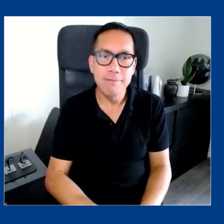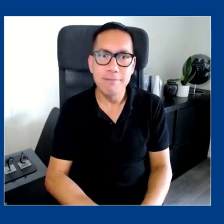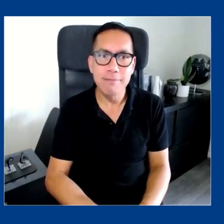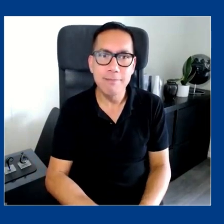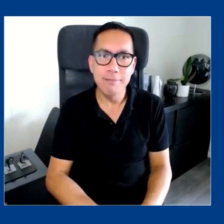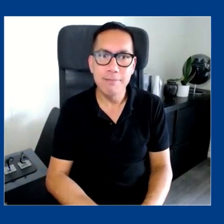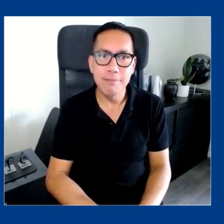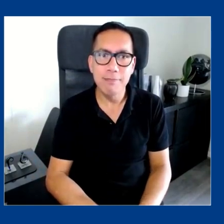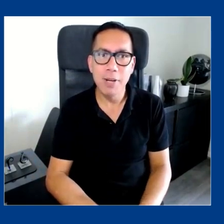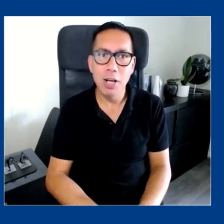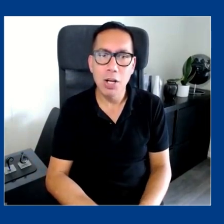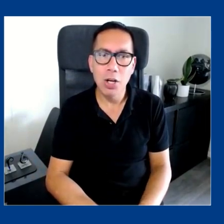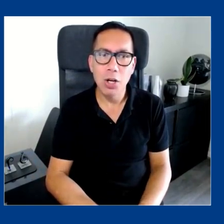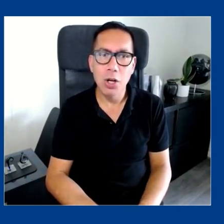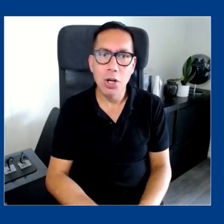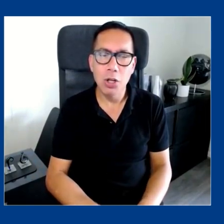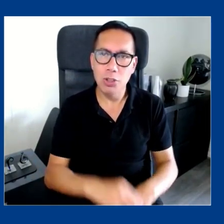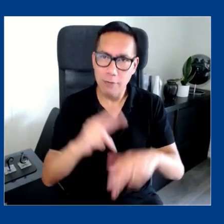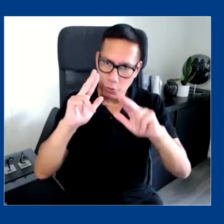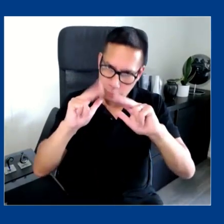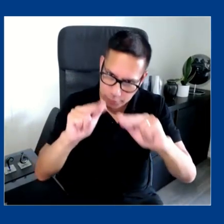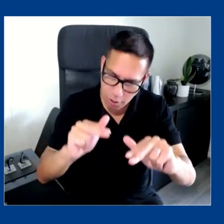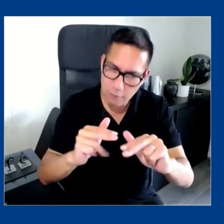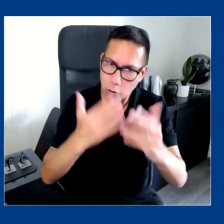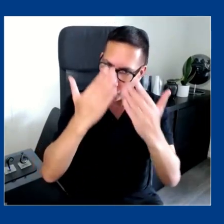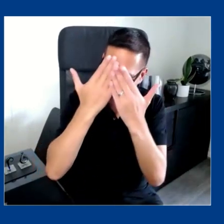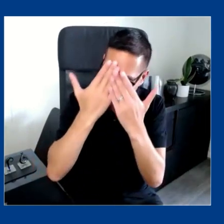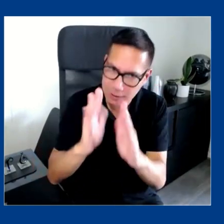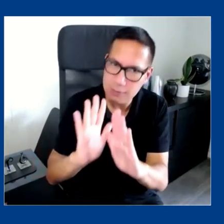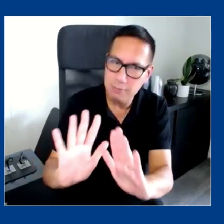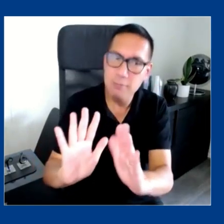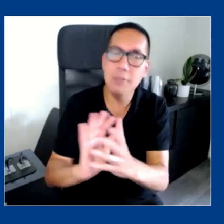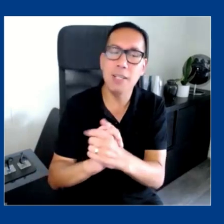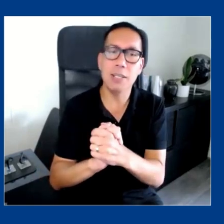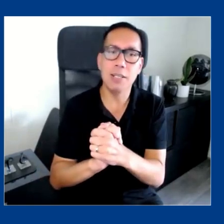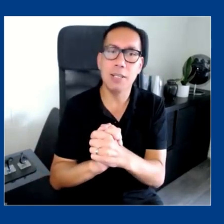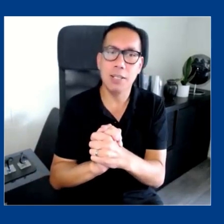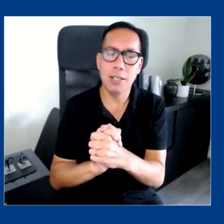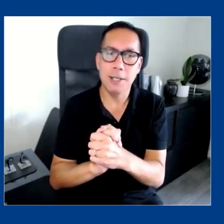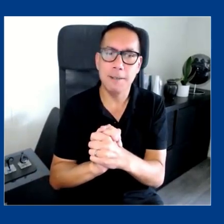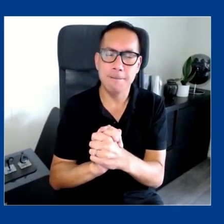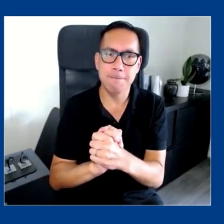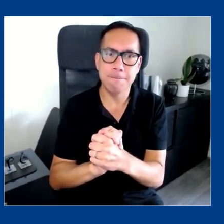treated respectfully. And so you see